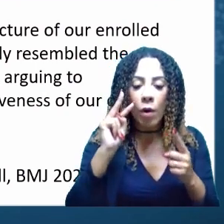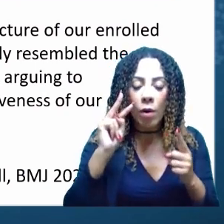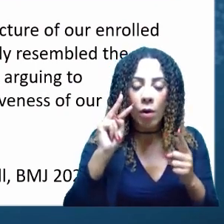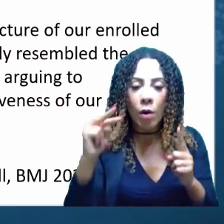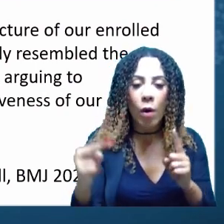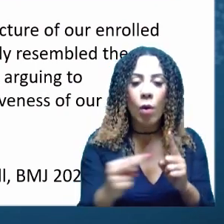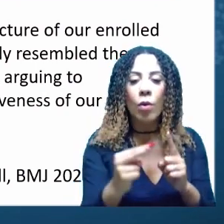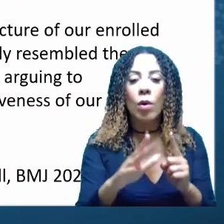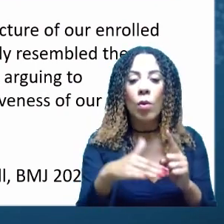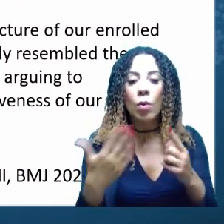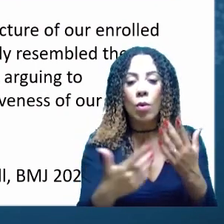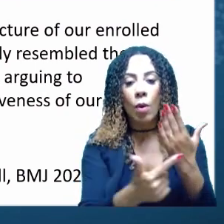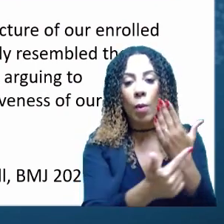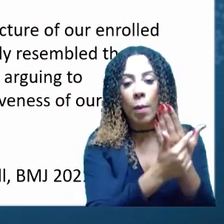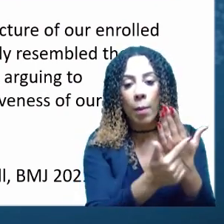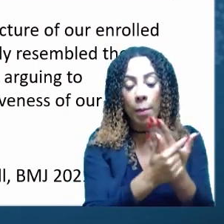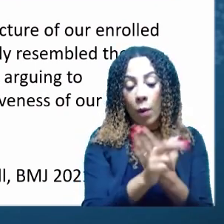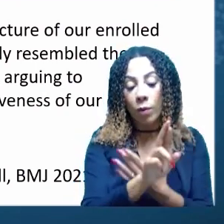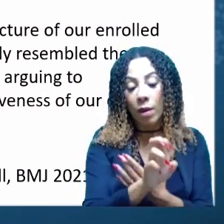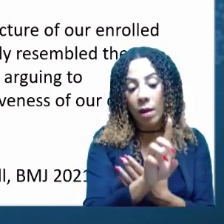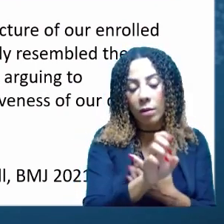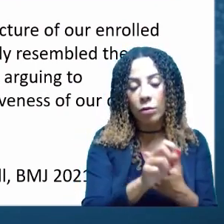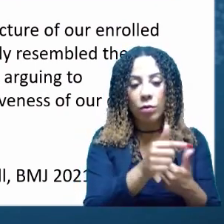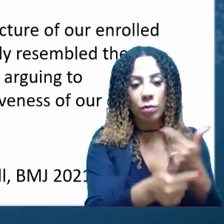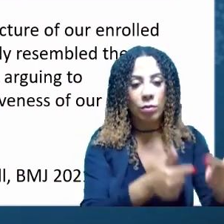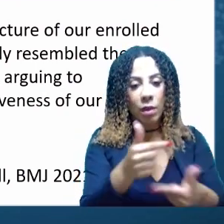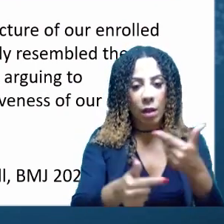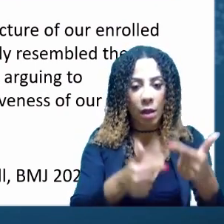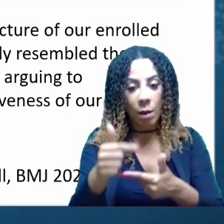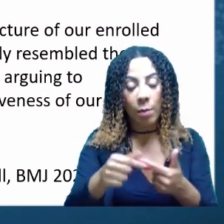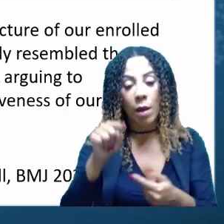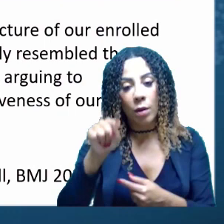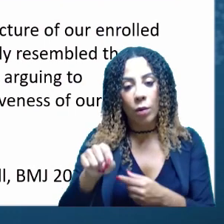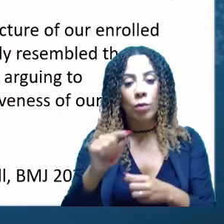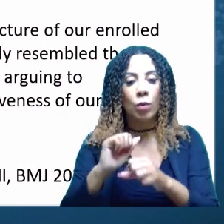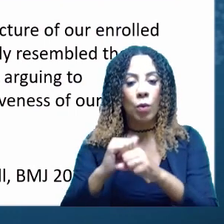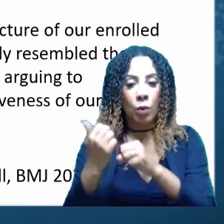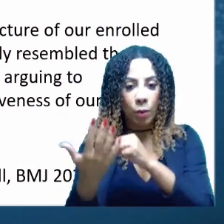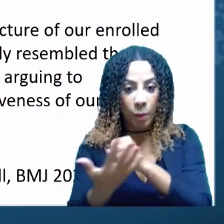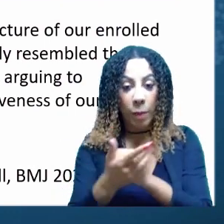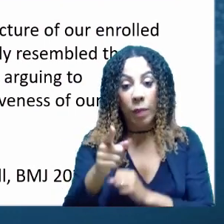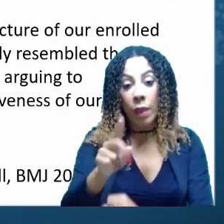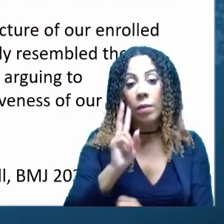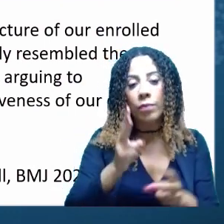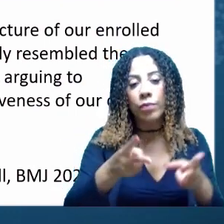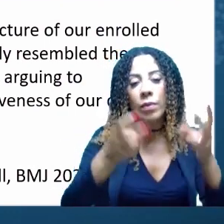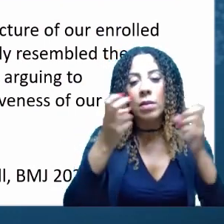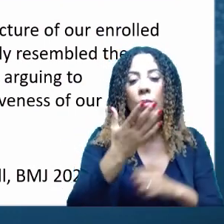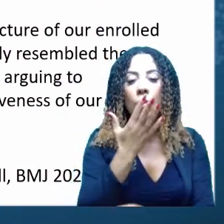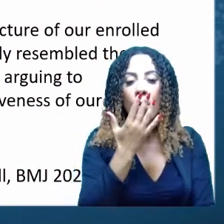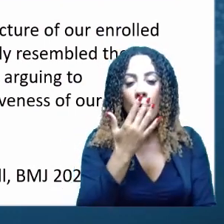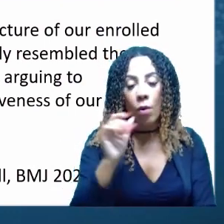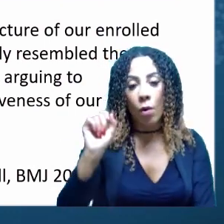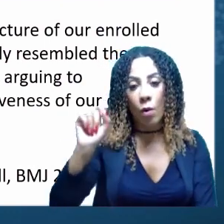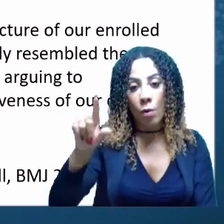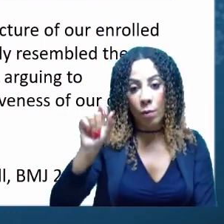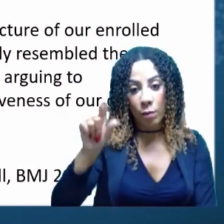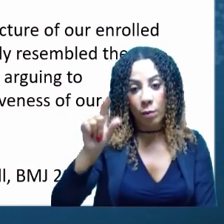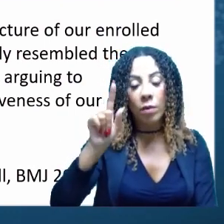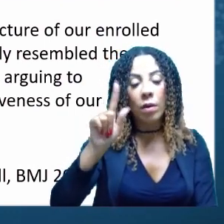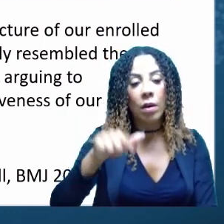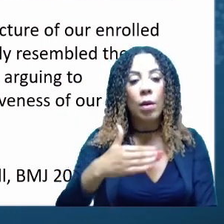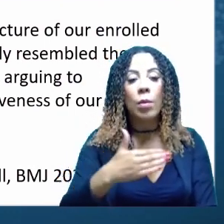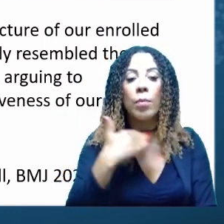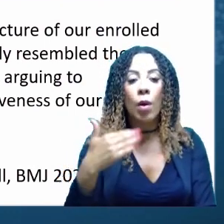so what we see here is that in the blue are all deaths that occurred during this period.